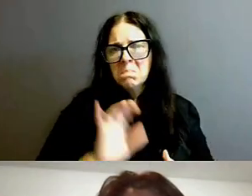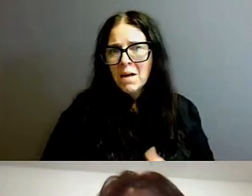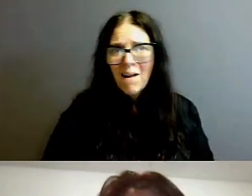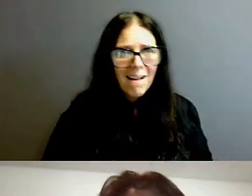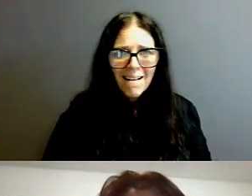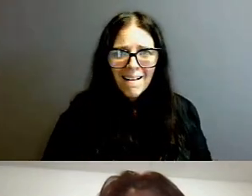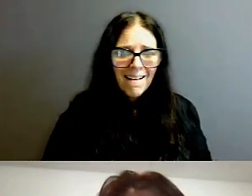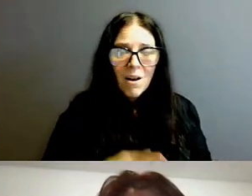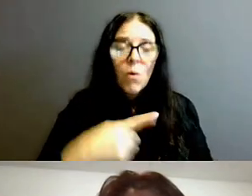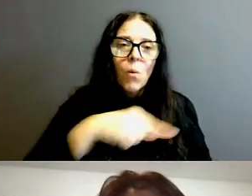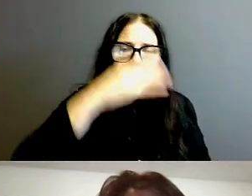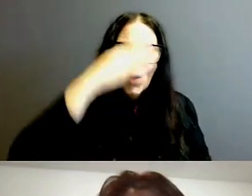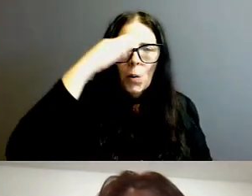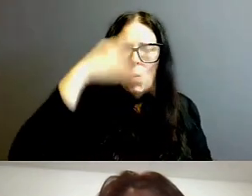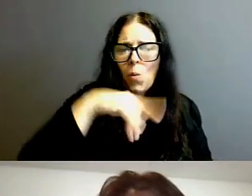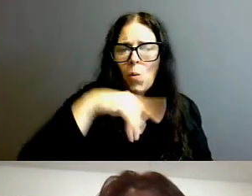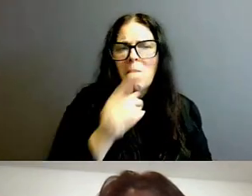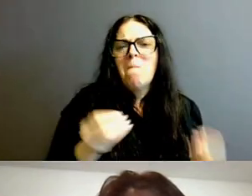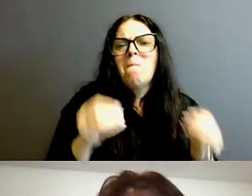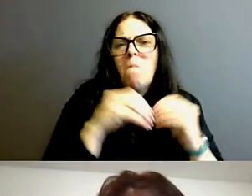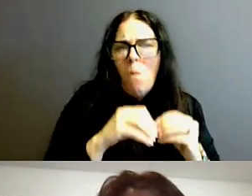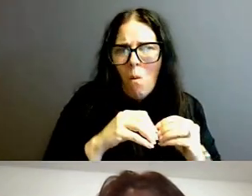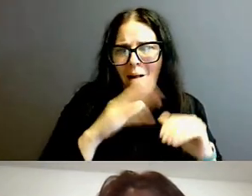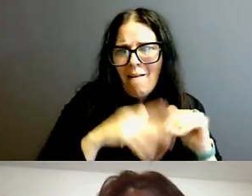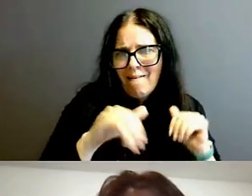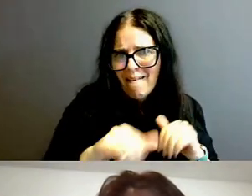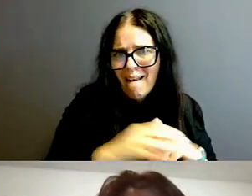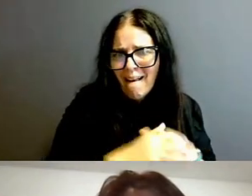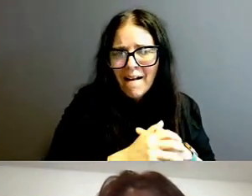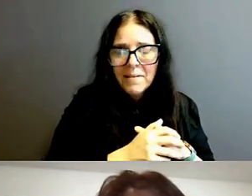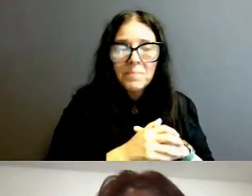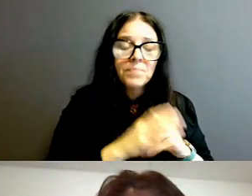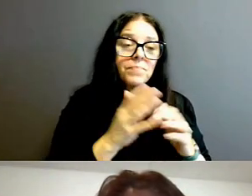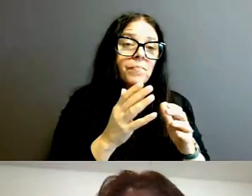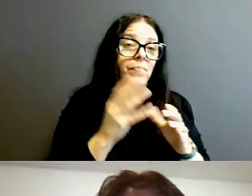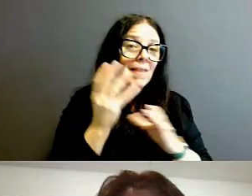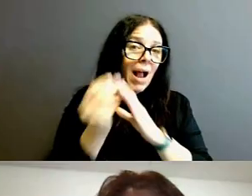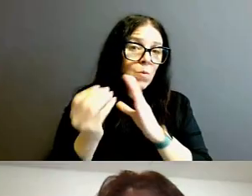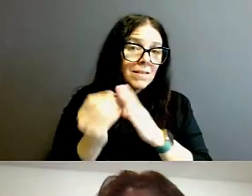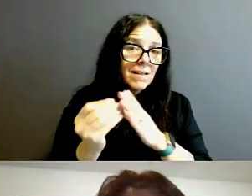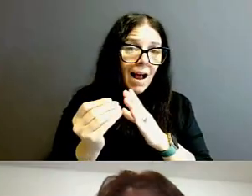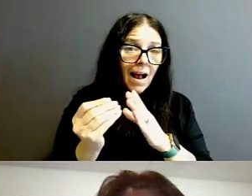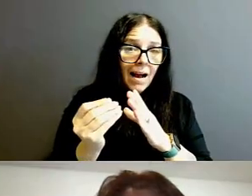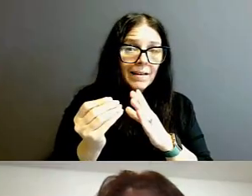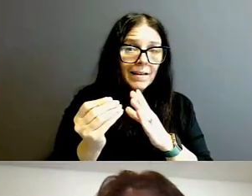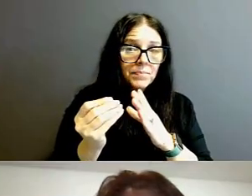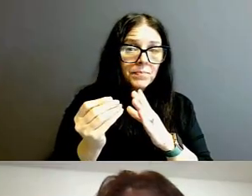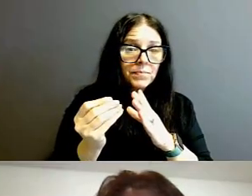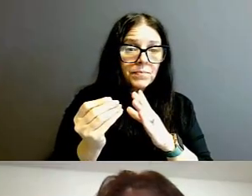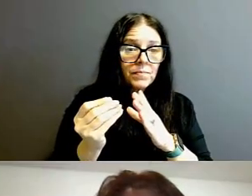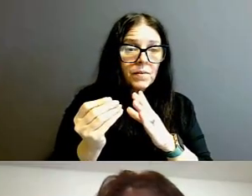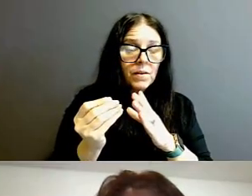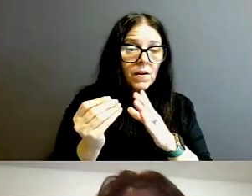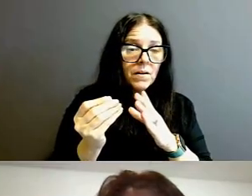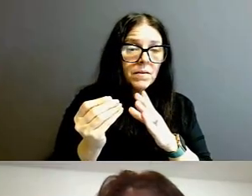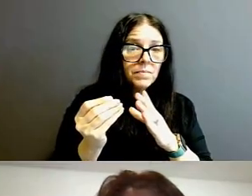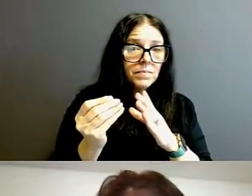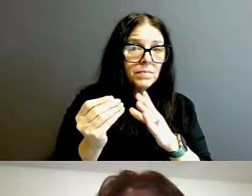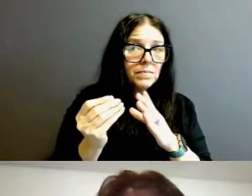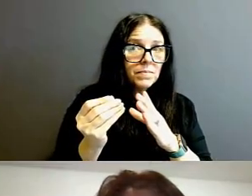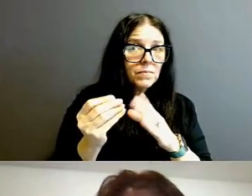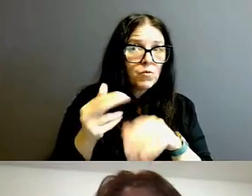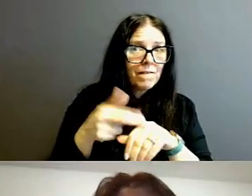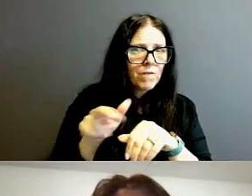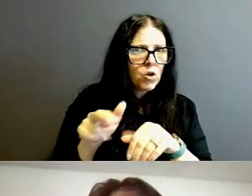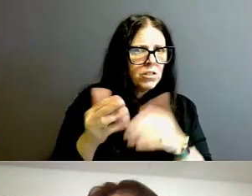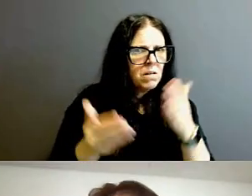it goes much deeper than that. But the outside referrals might surprise a brand new instructor. Oh,